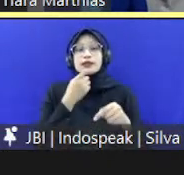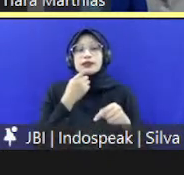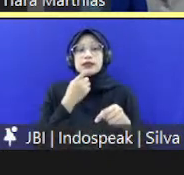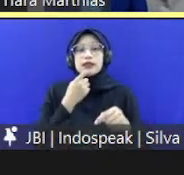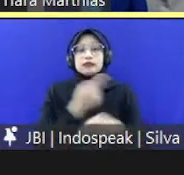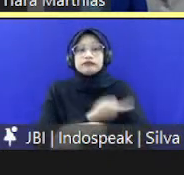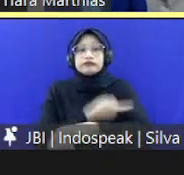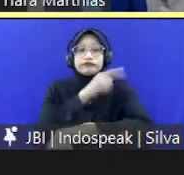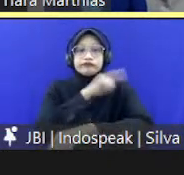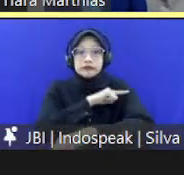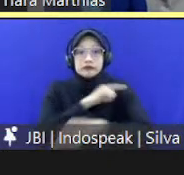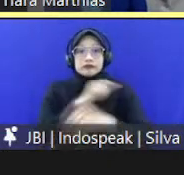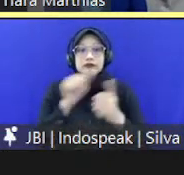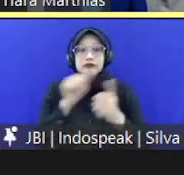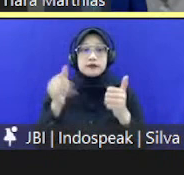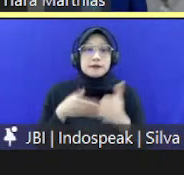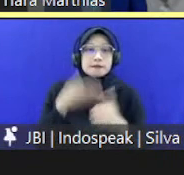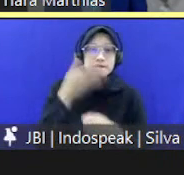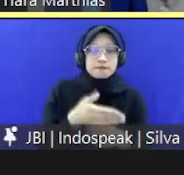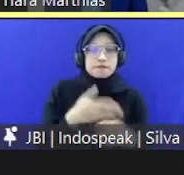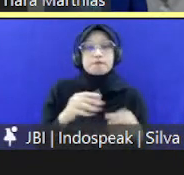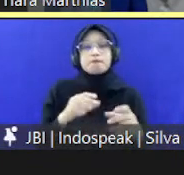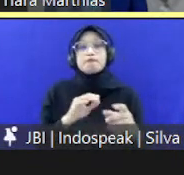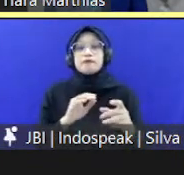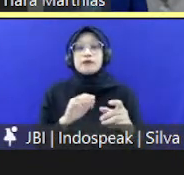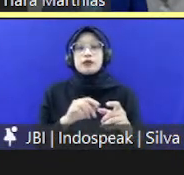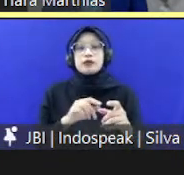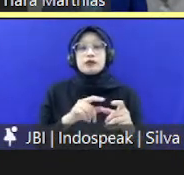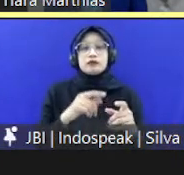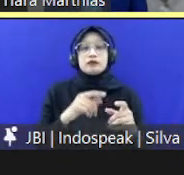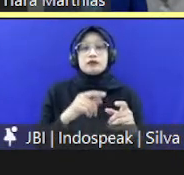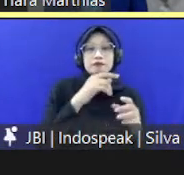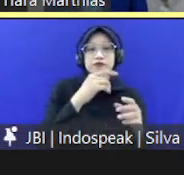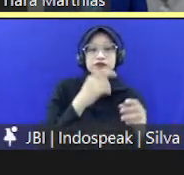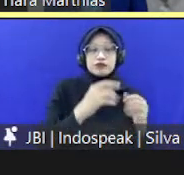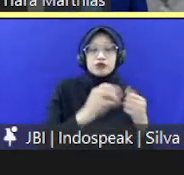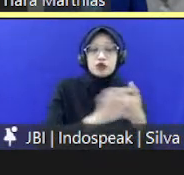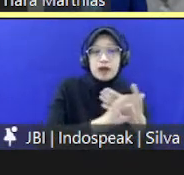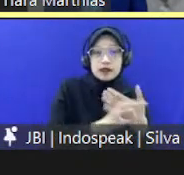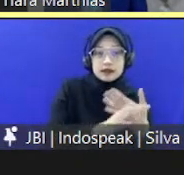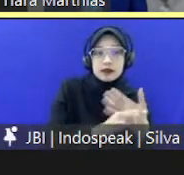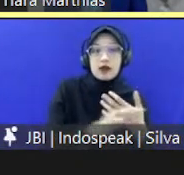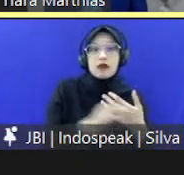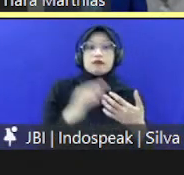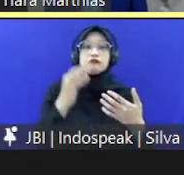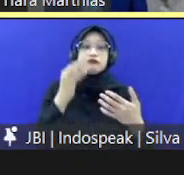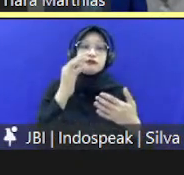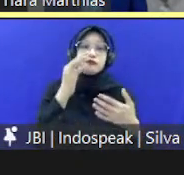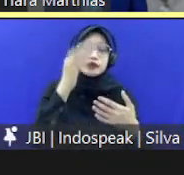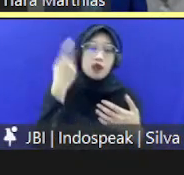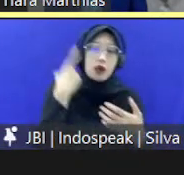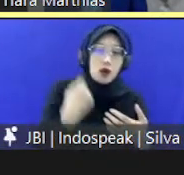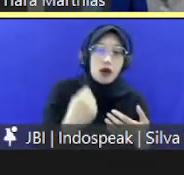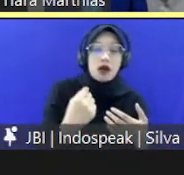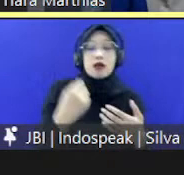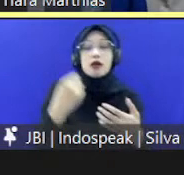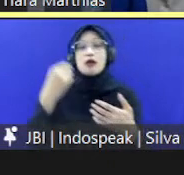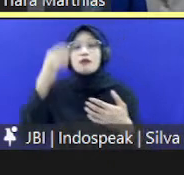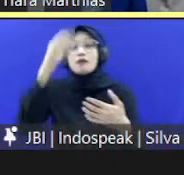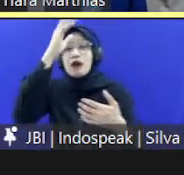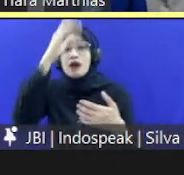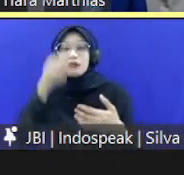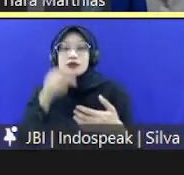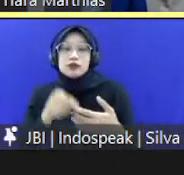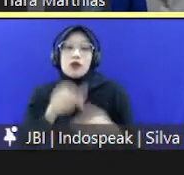already developed areas, Sumatra, Java, Bali, but people living in Maluku and women delivering in Maluku, only less